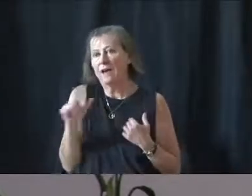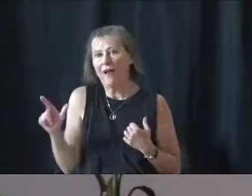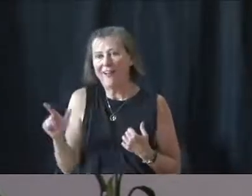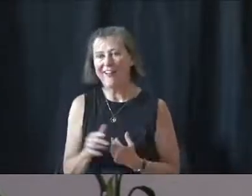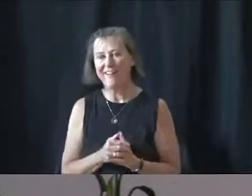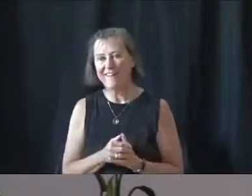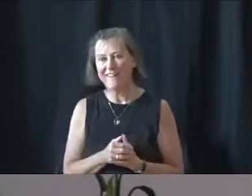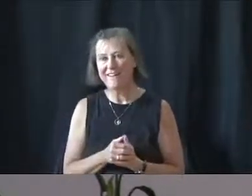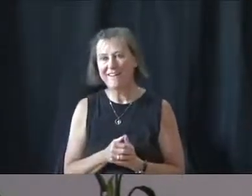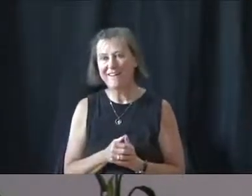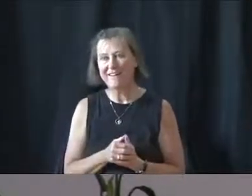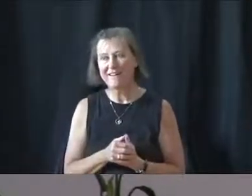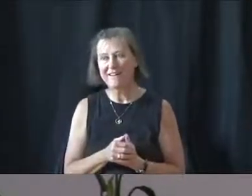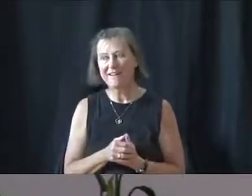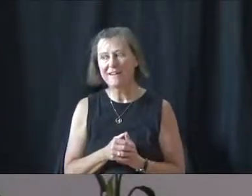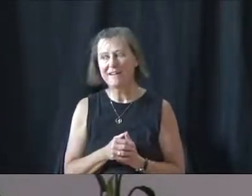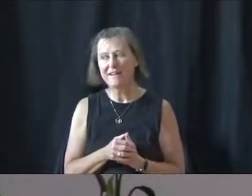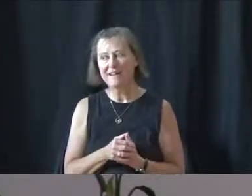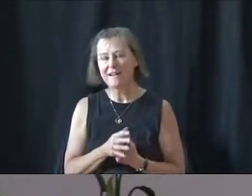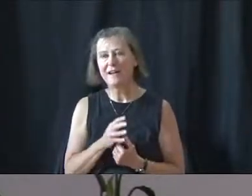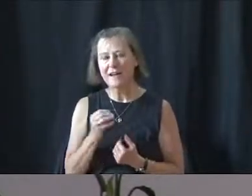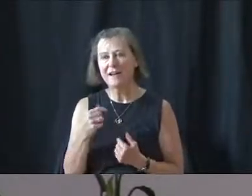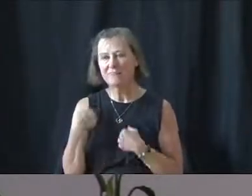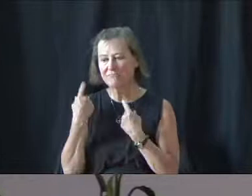and that it has been a good life.